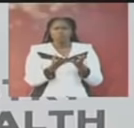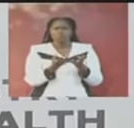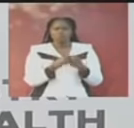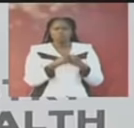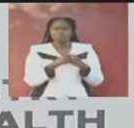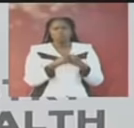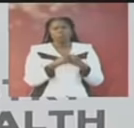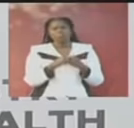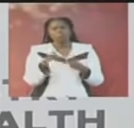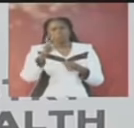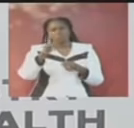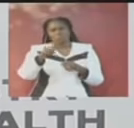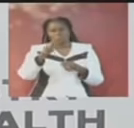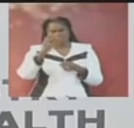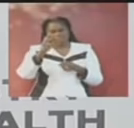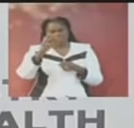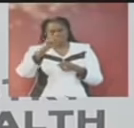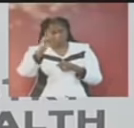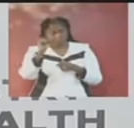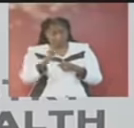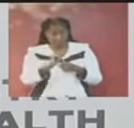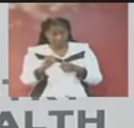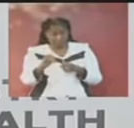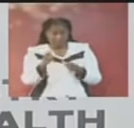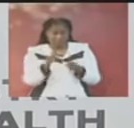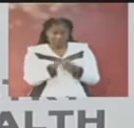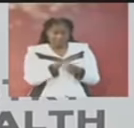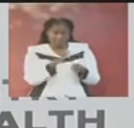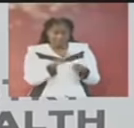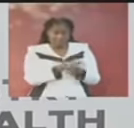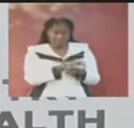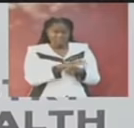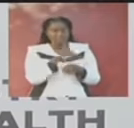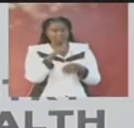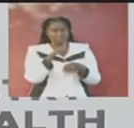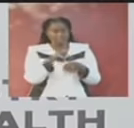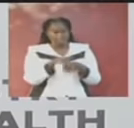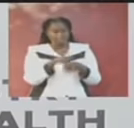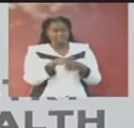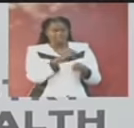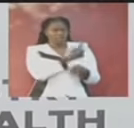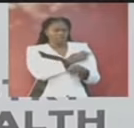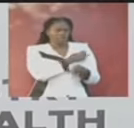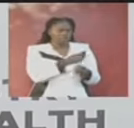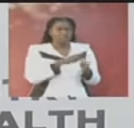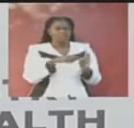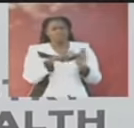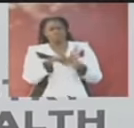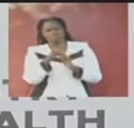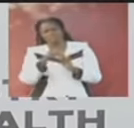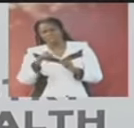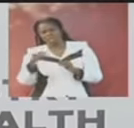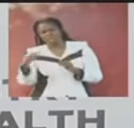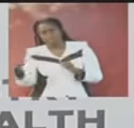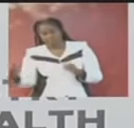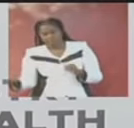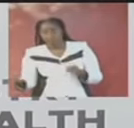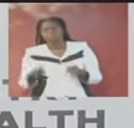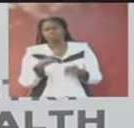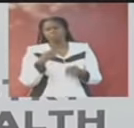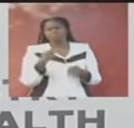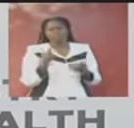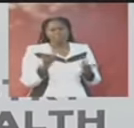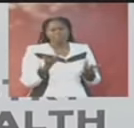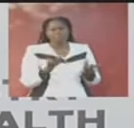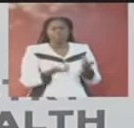26%. Over the past 2 weeks, we have noticed that this has been a fairly constant figure, and if there have been marginal